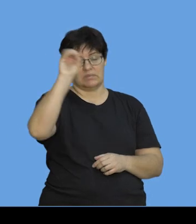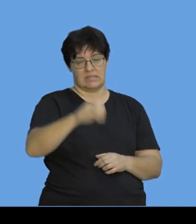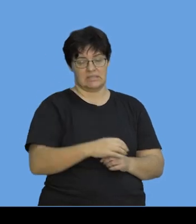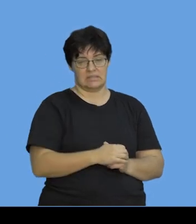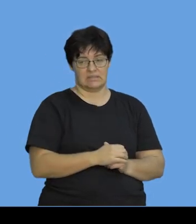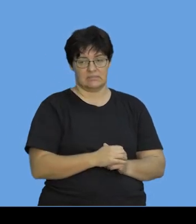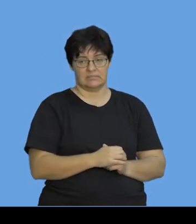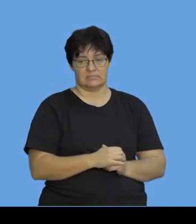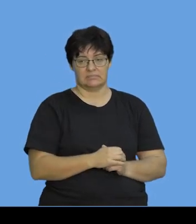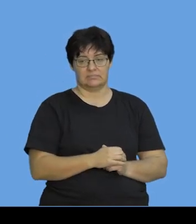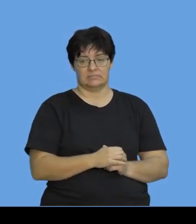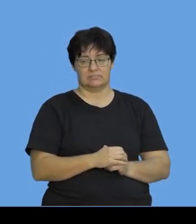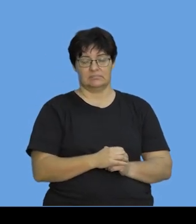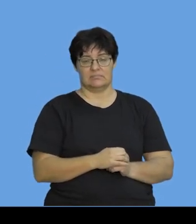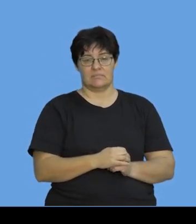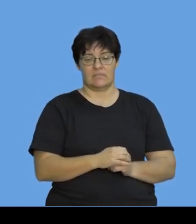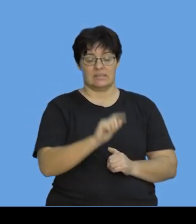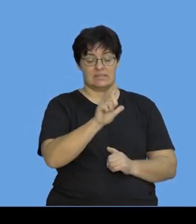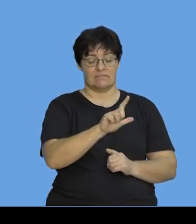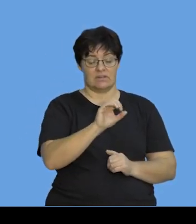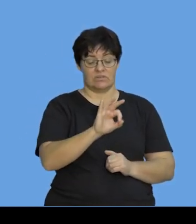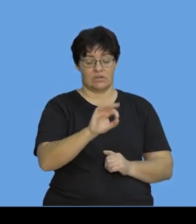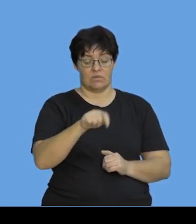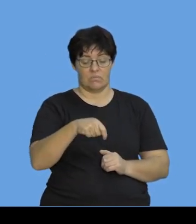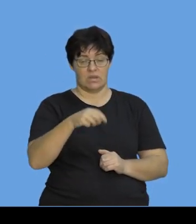Okay, so it's 73.02%.